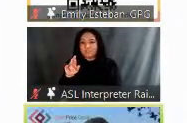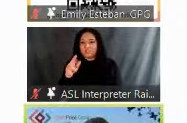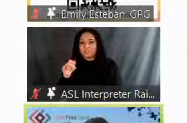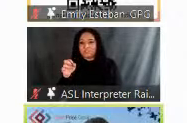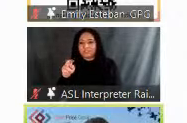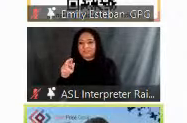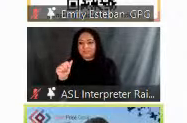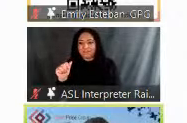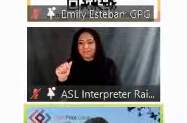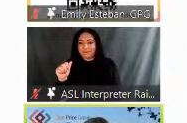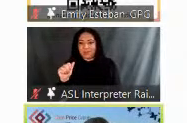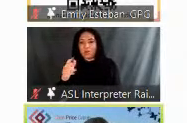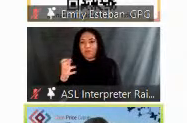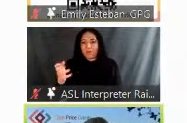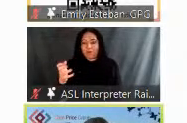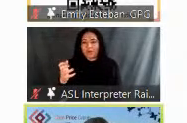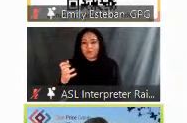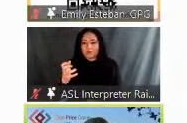additional point.